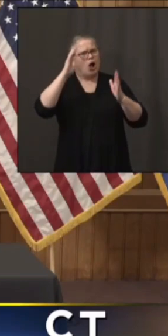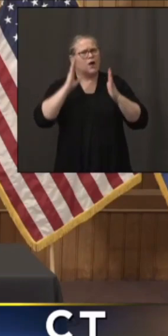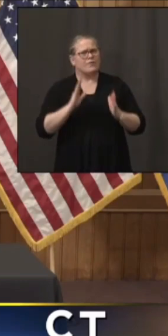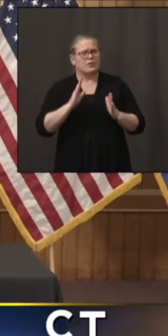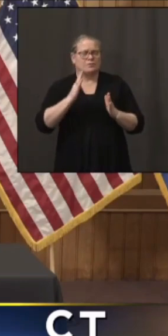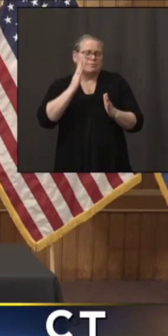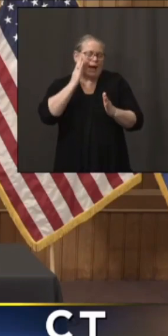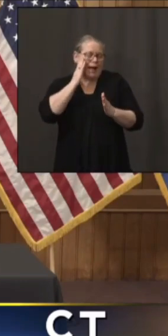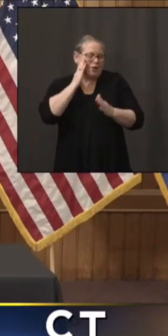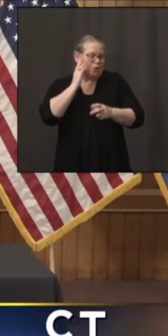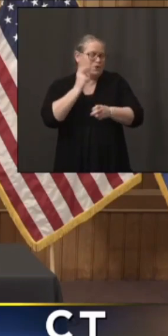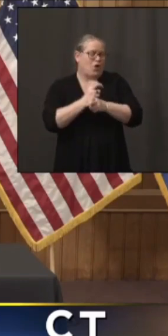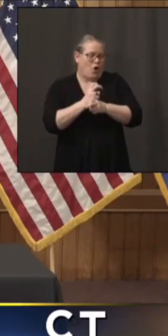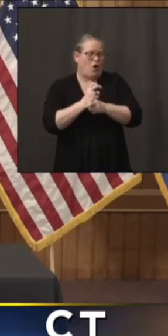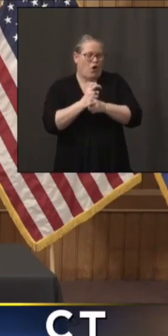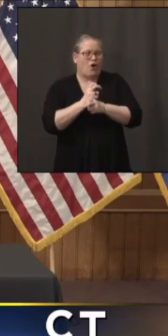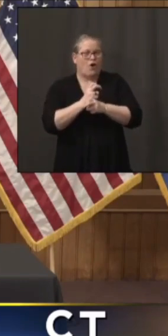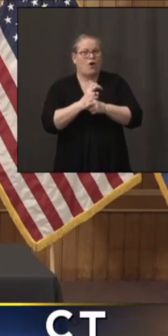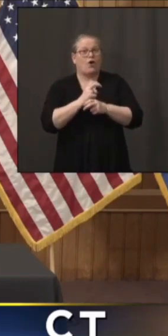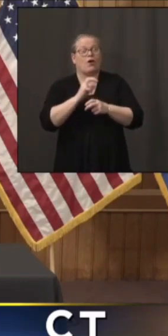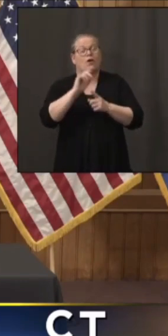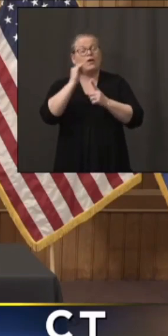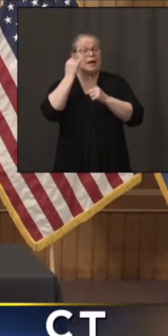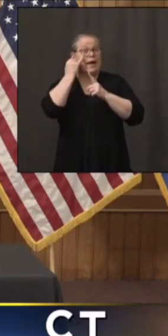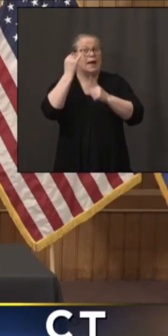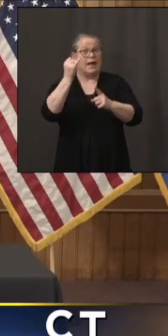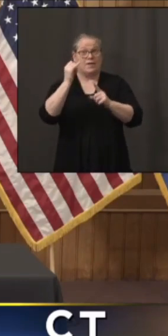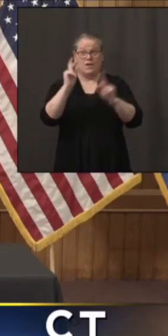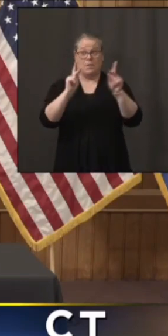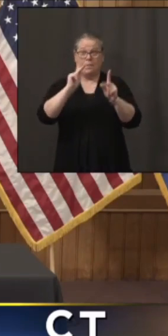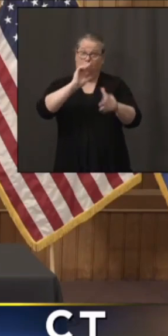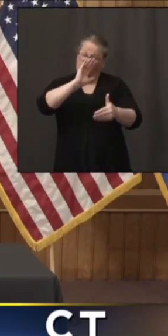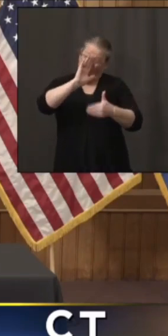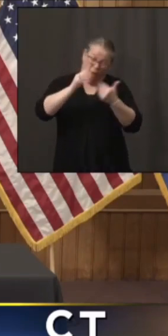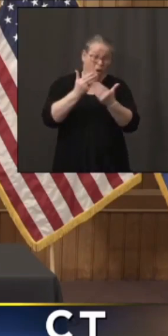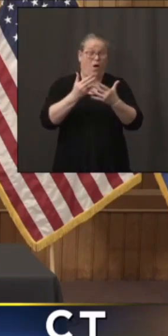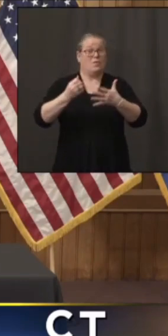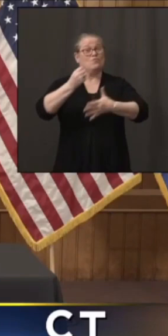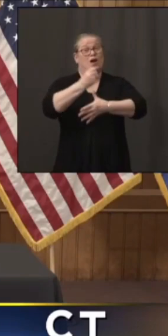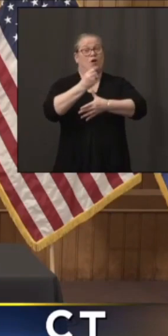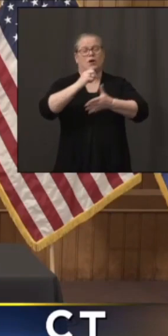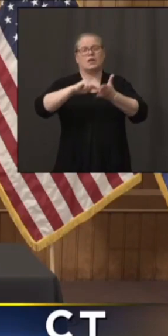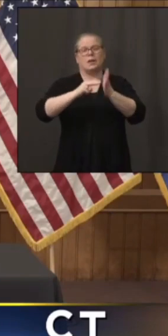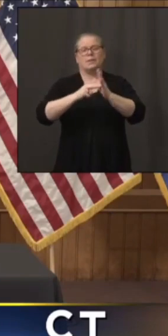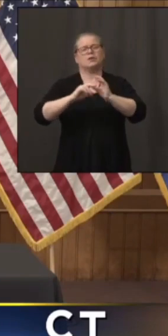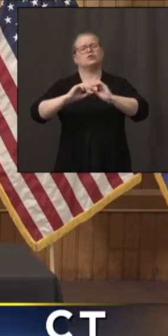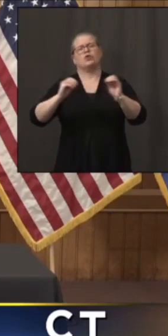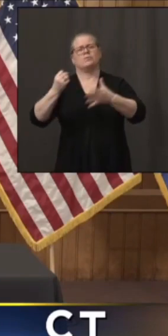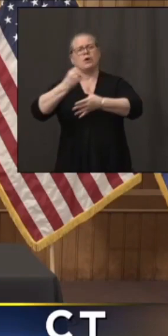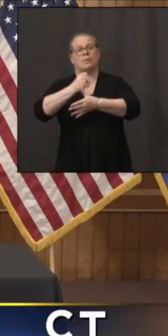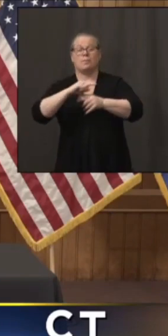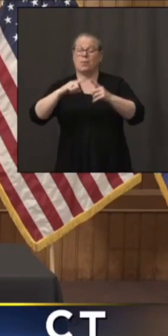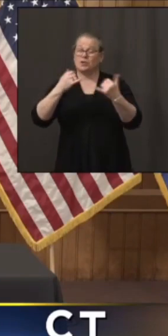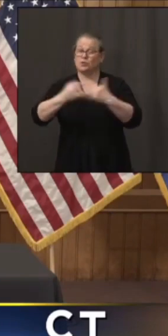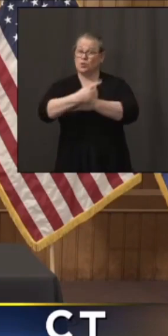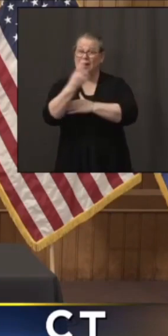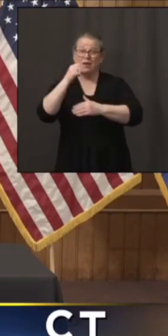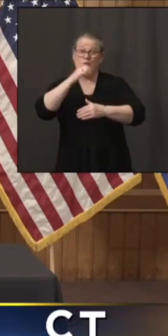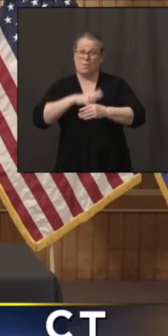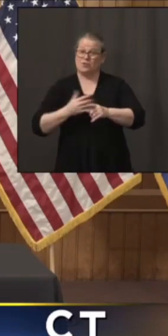everybody's a priority, then nobody is a priority. But I received a compelling phone call from a woman today